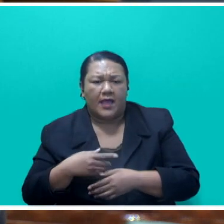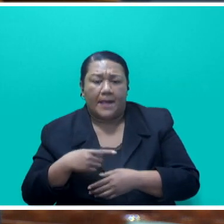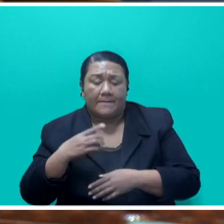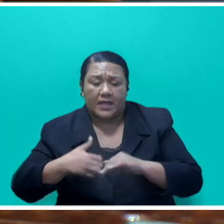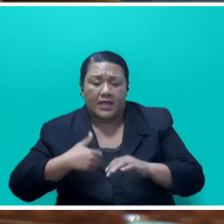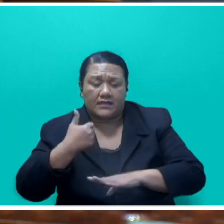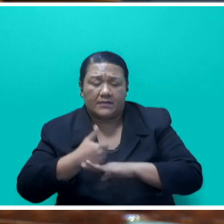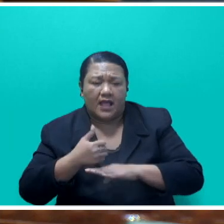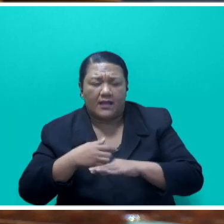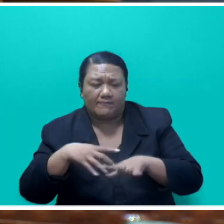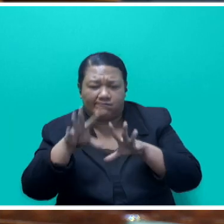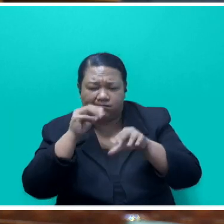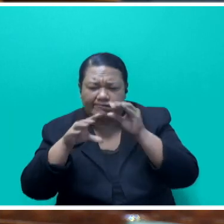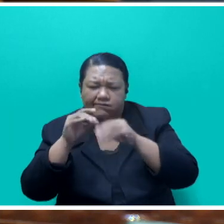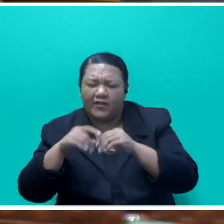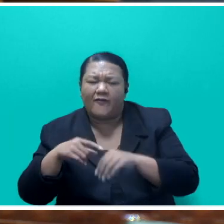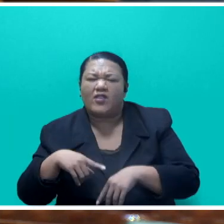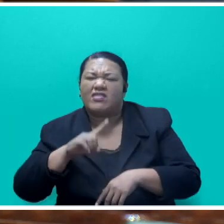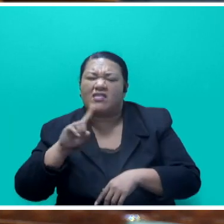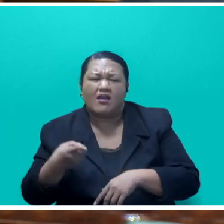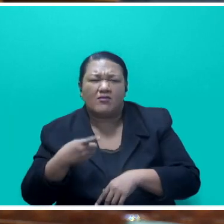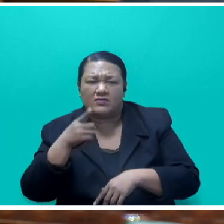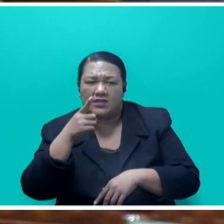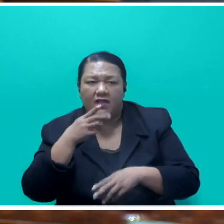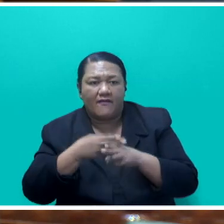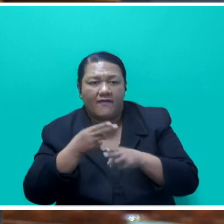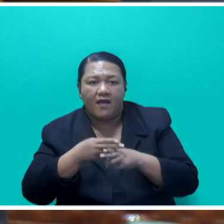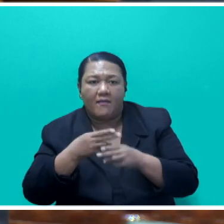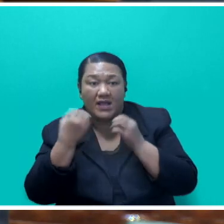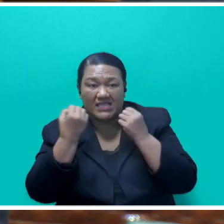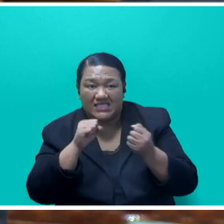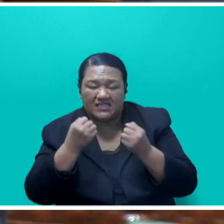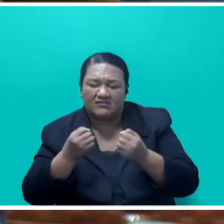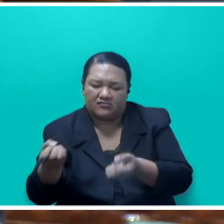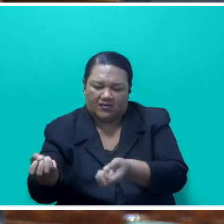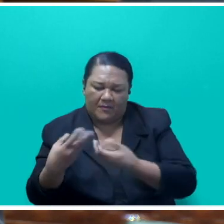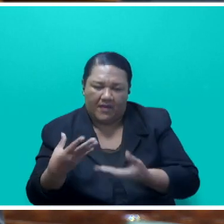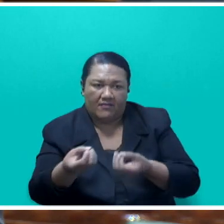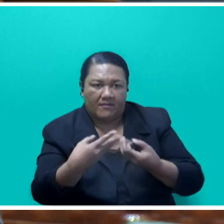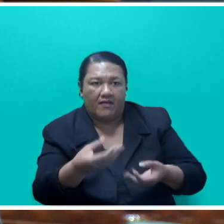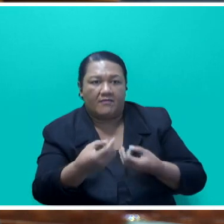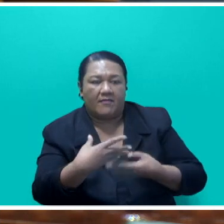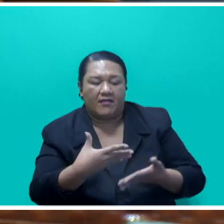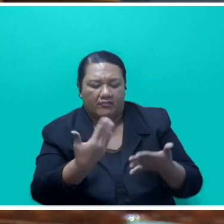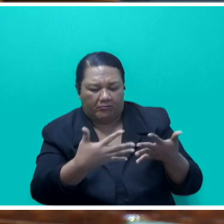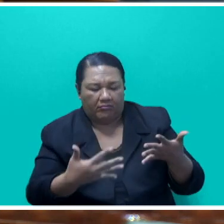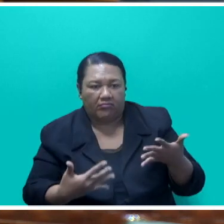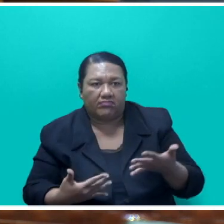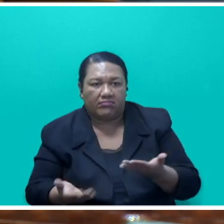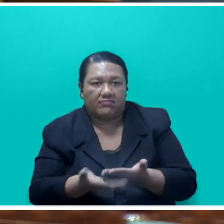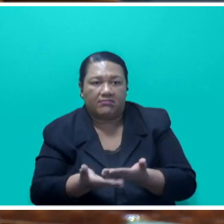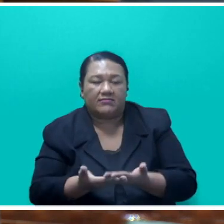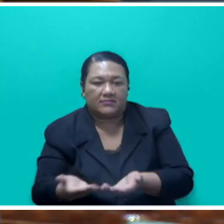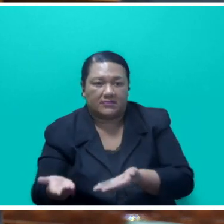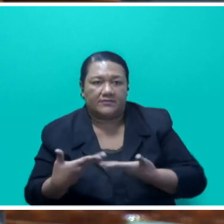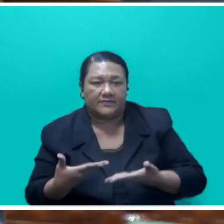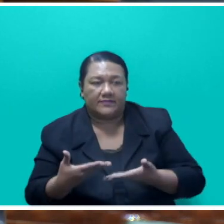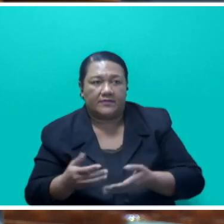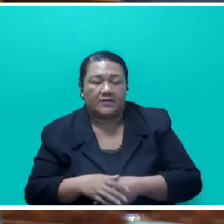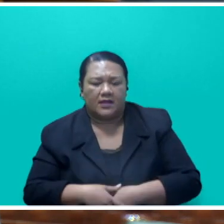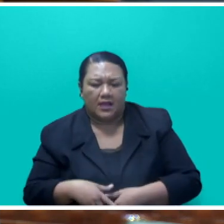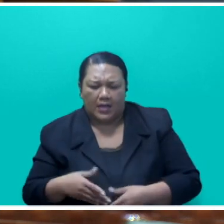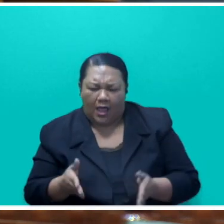source of inspiration to all of us. On a personal level, may I also point out that in you, I also have the